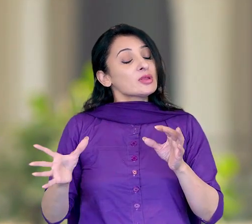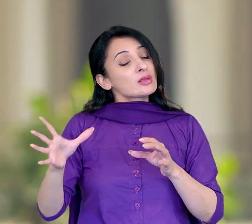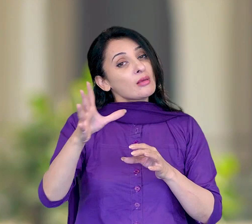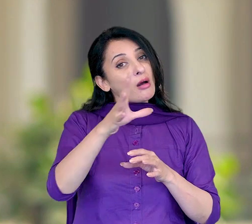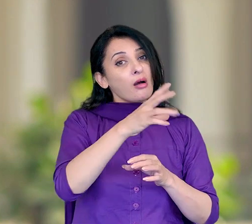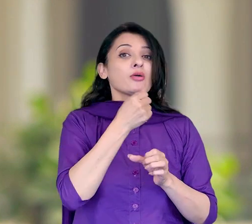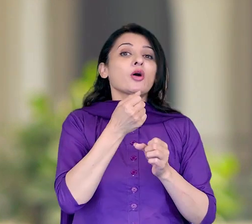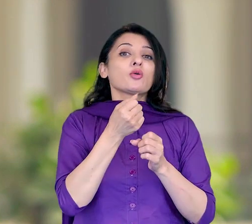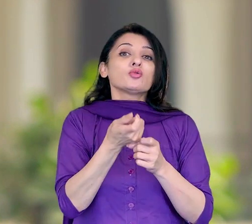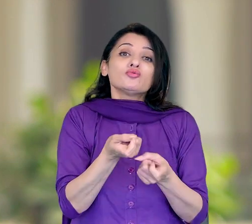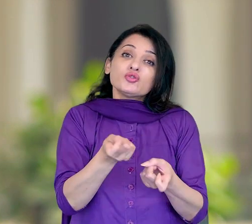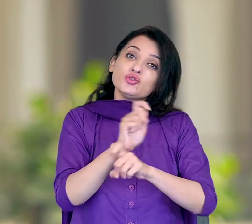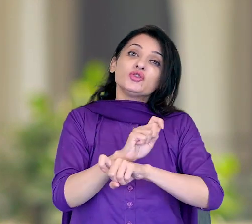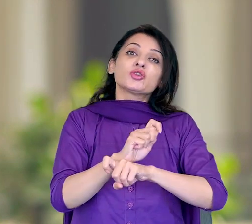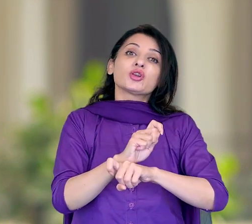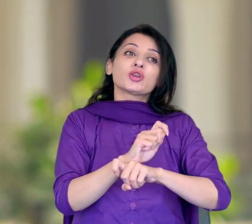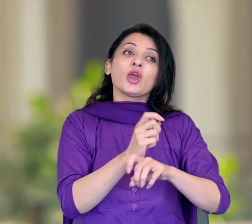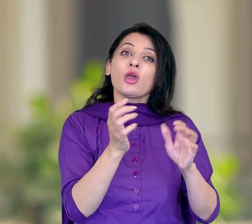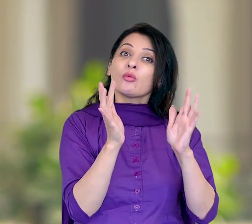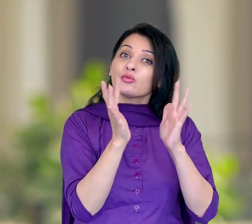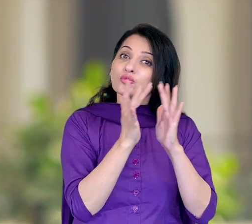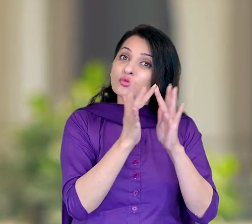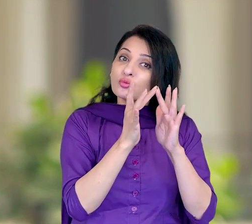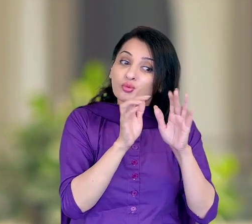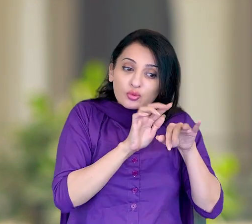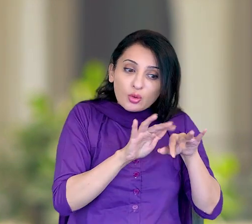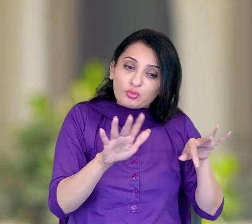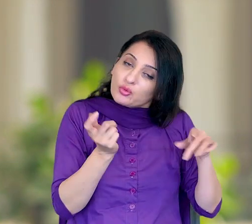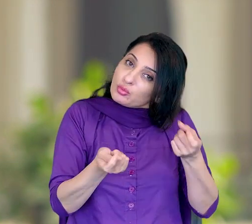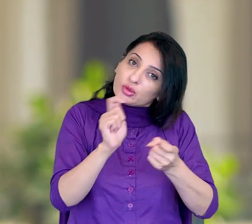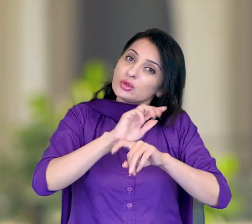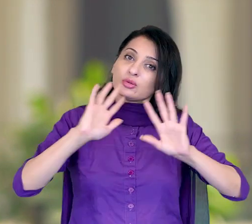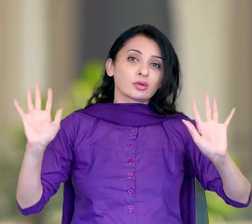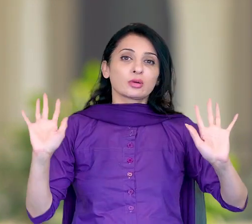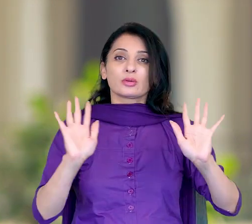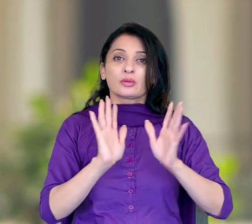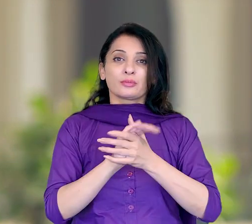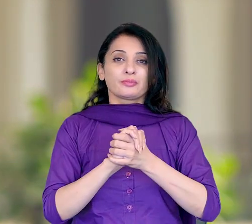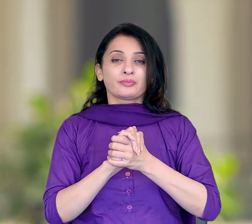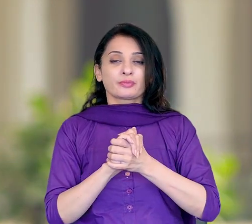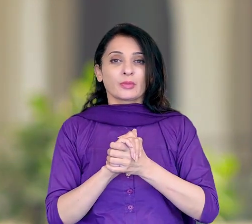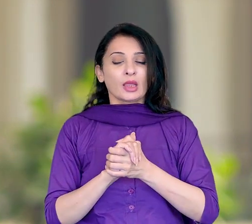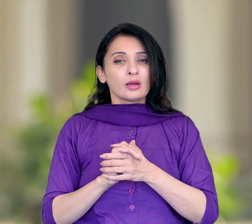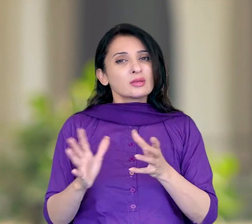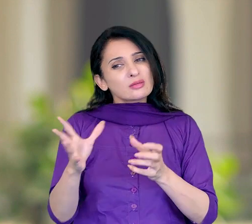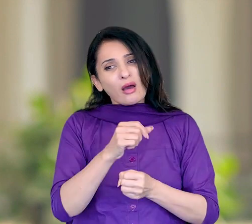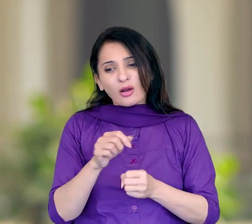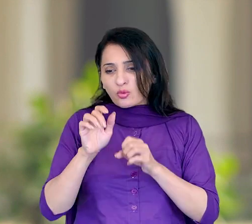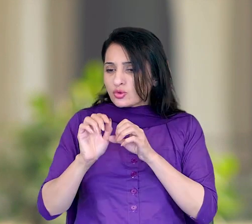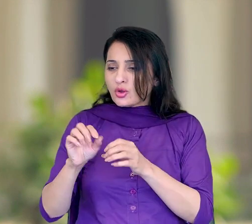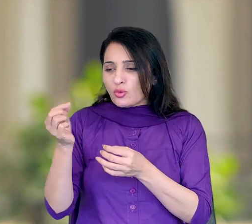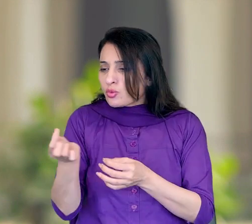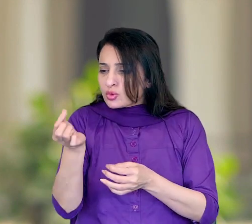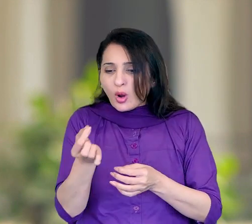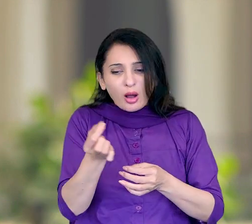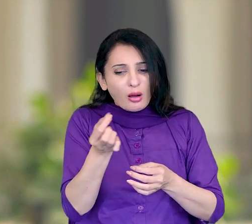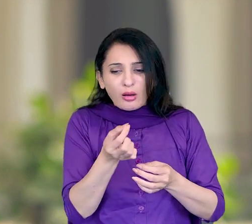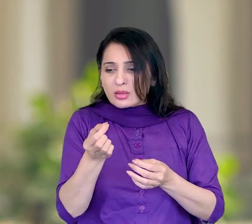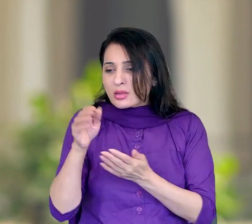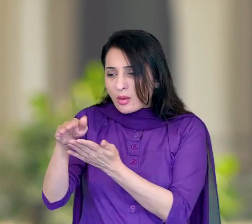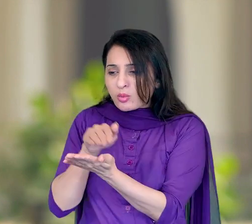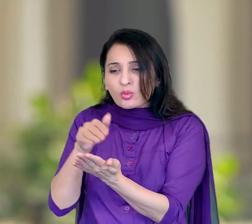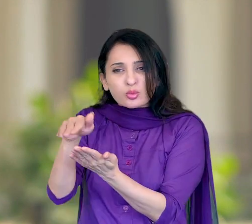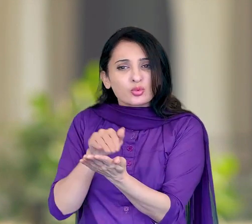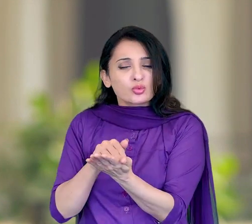manual, because they had very extensive manual documents to transfer. They have done it. I have